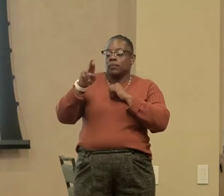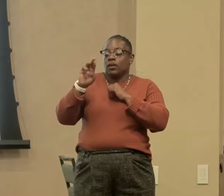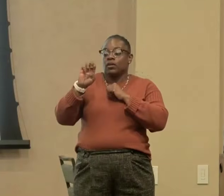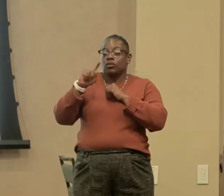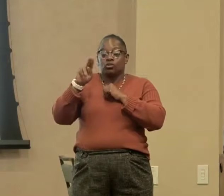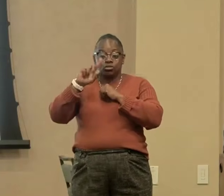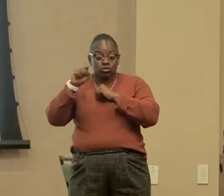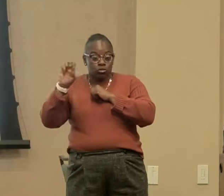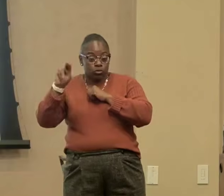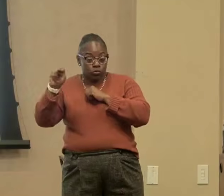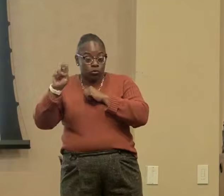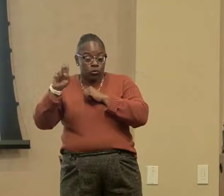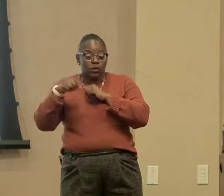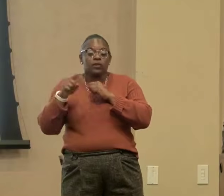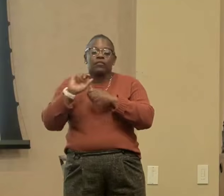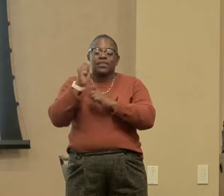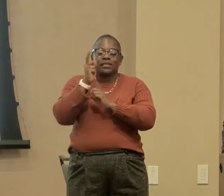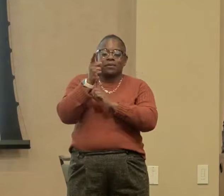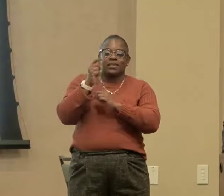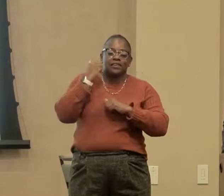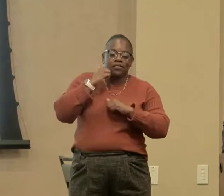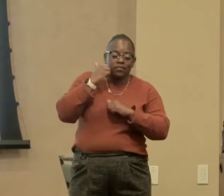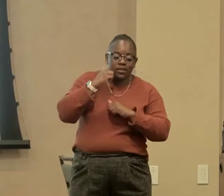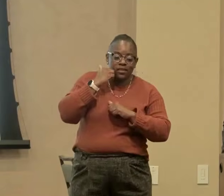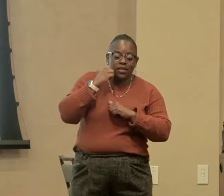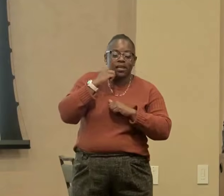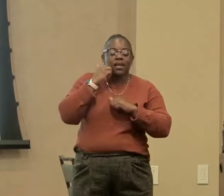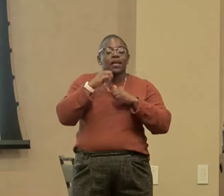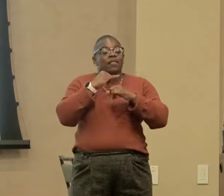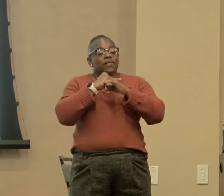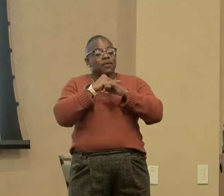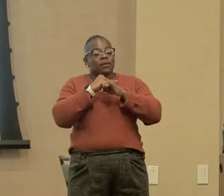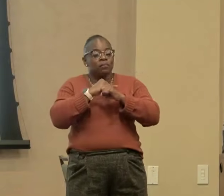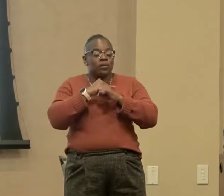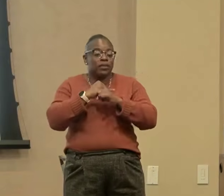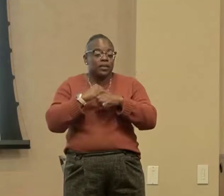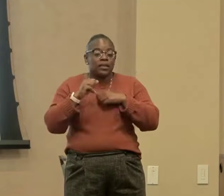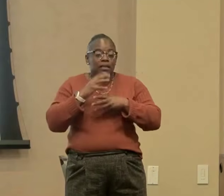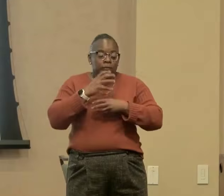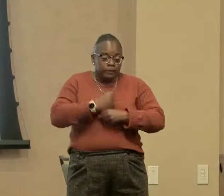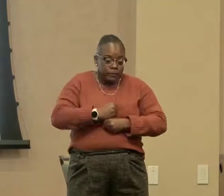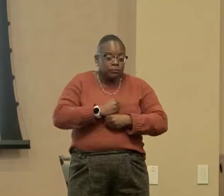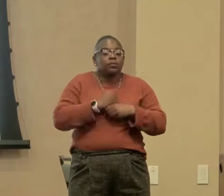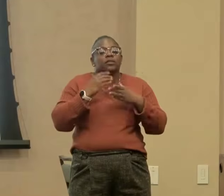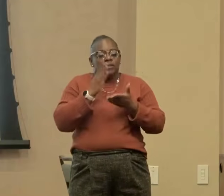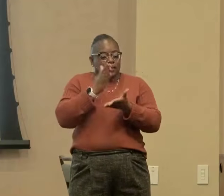day. All other immunosuppressants are discontinued, but we do allow